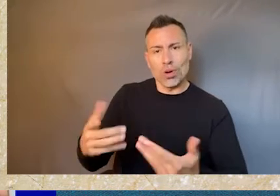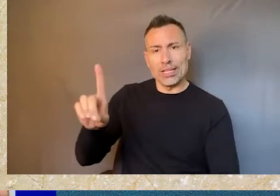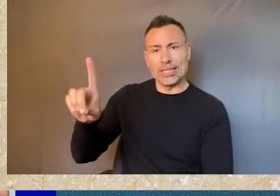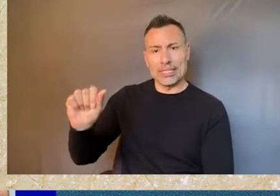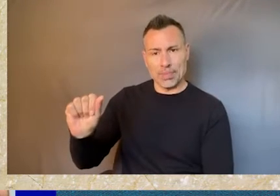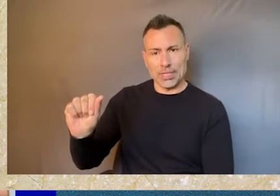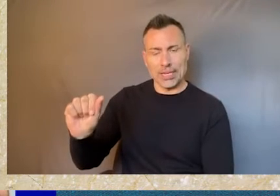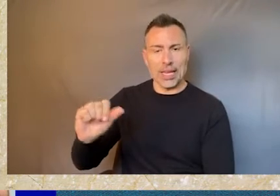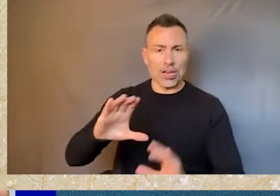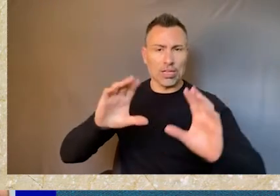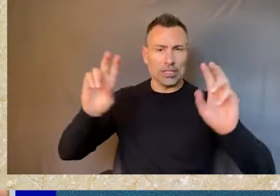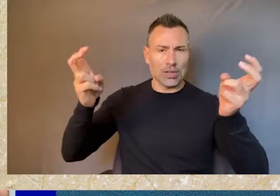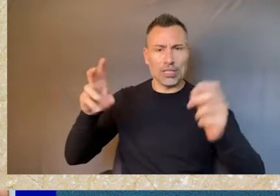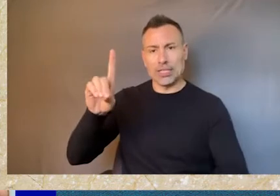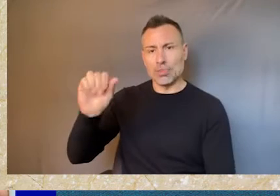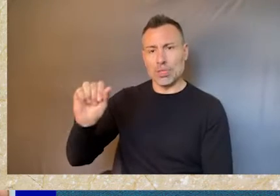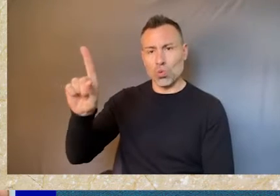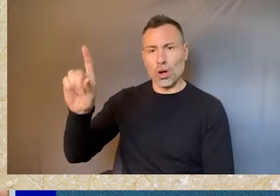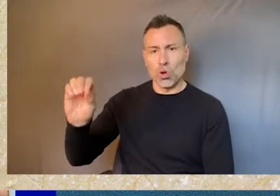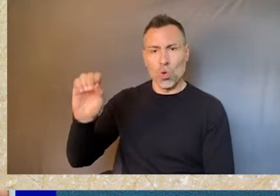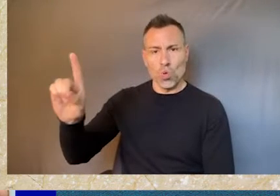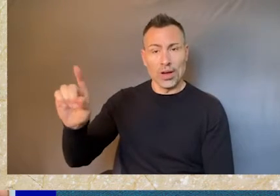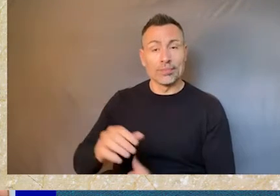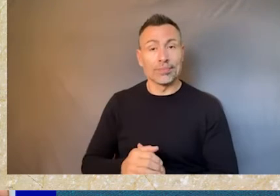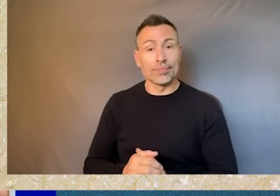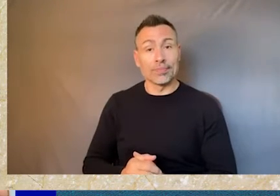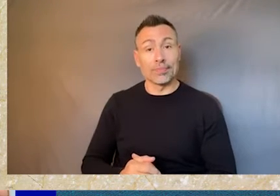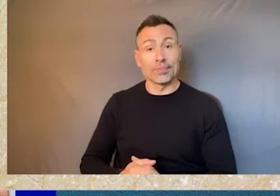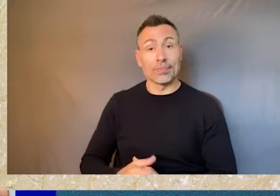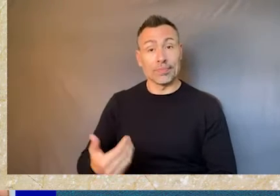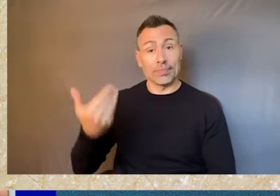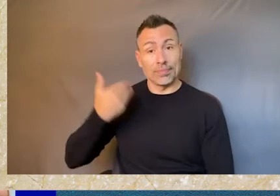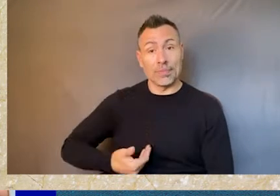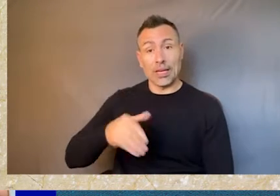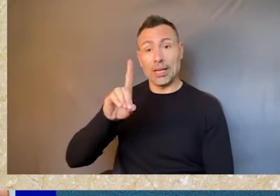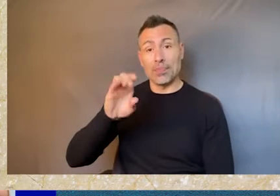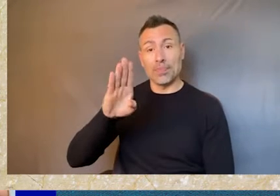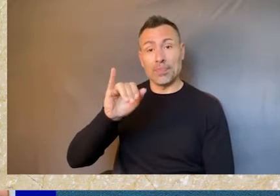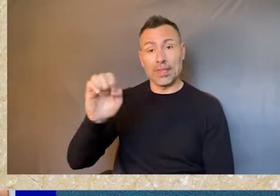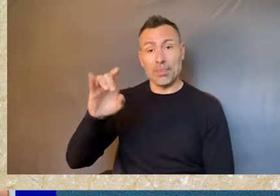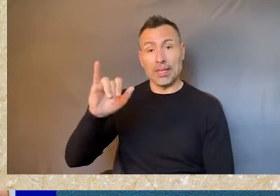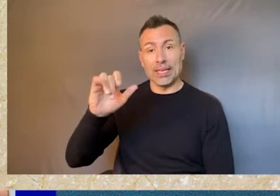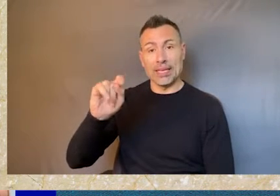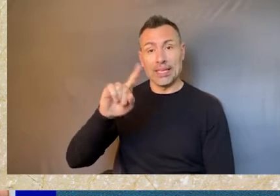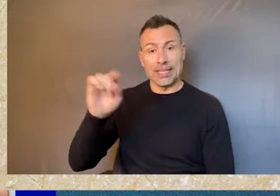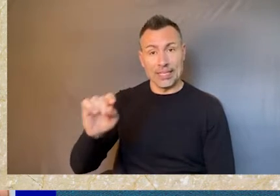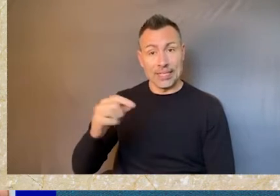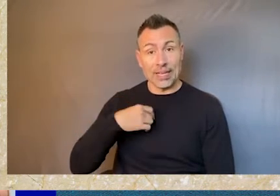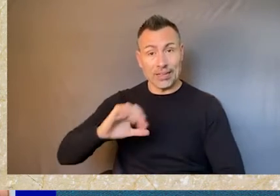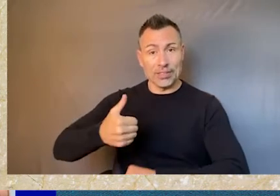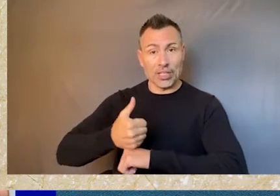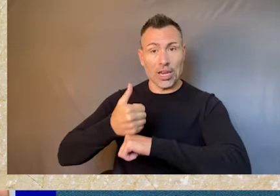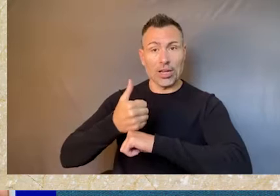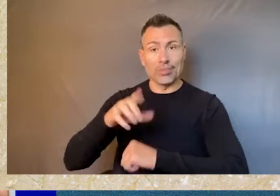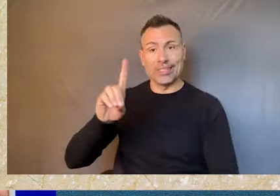101. Once again, my name is Debbie Dietz, and I am the founder and executive director of Disability Independence Group, or